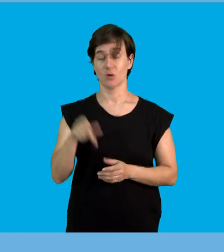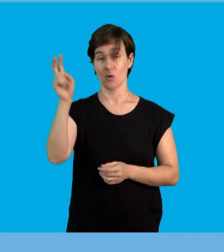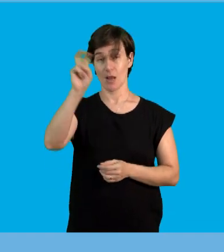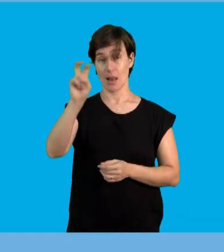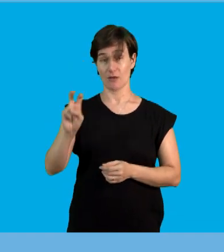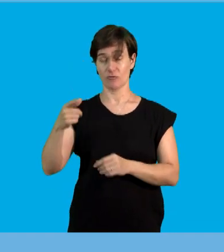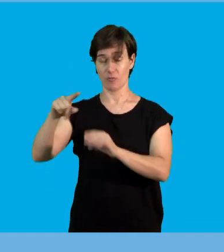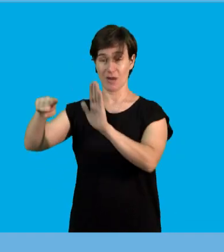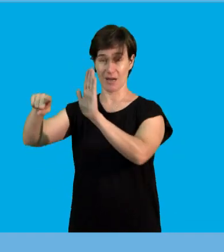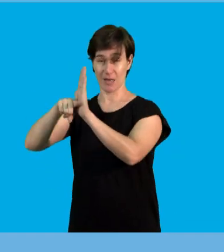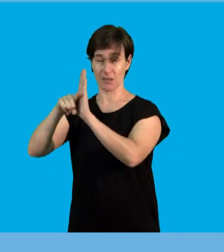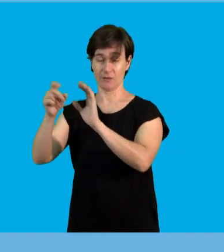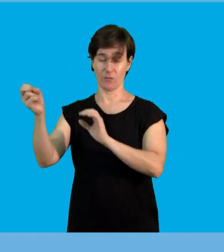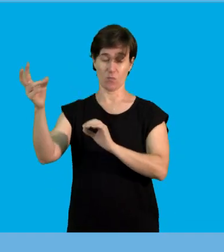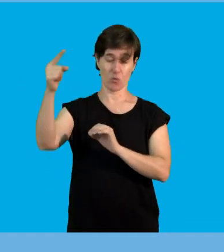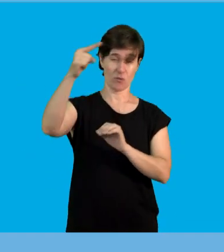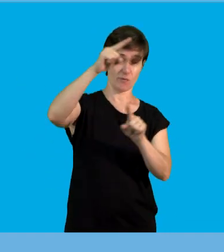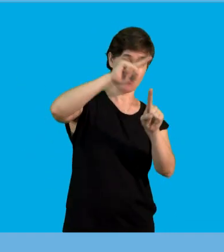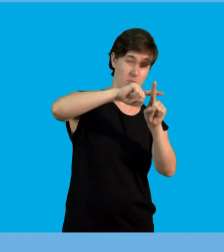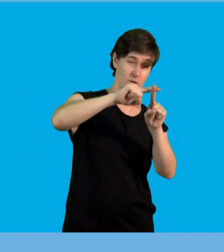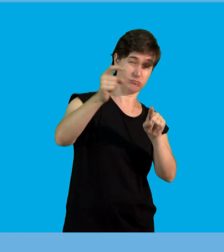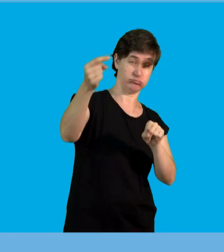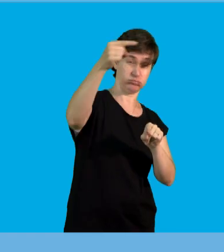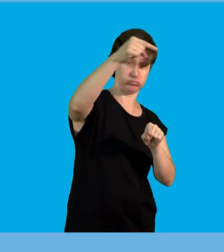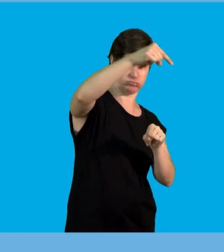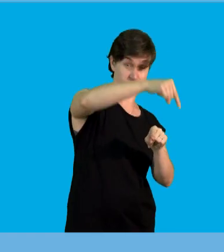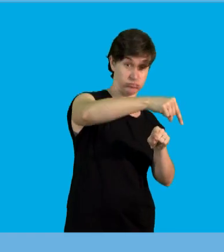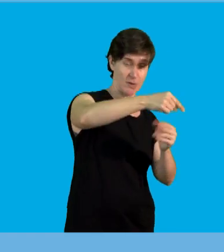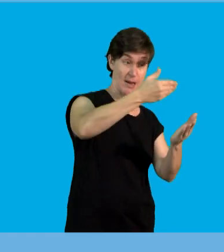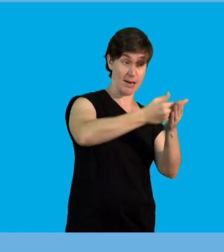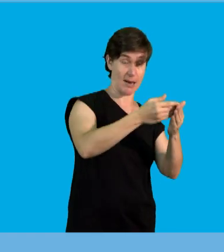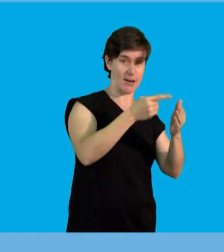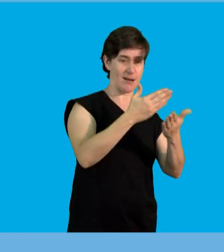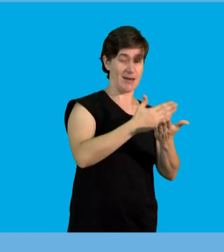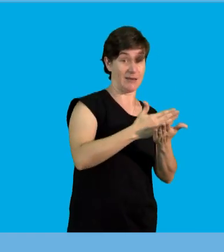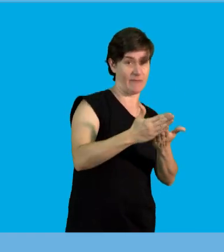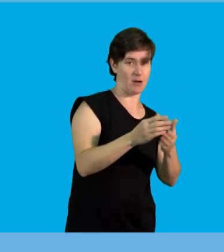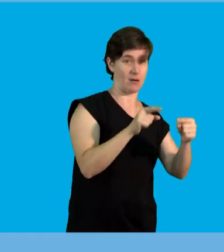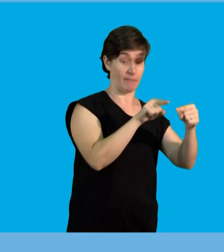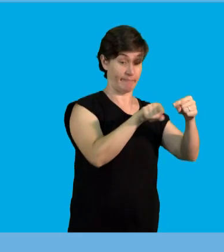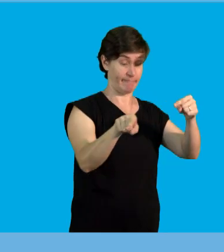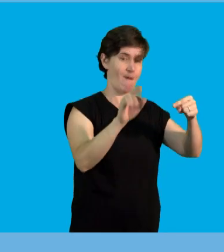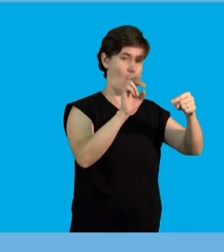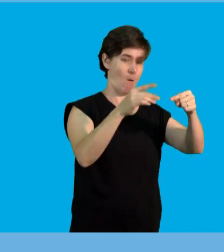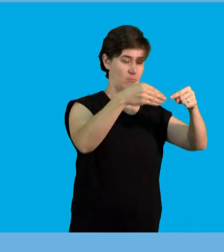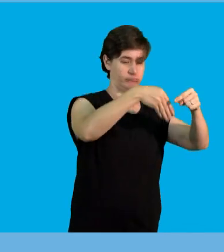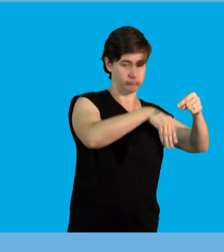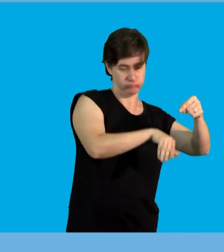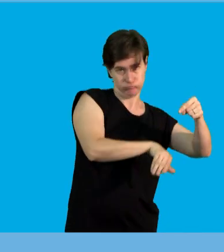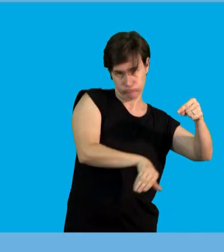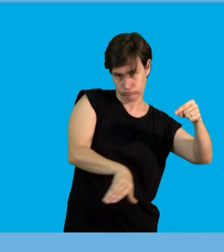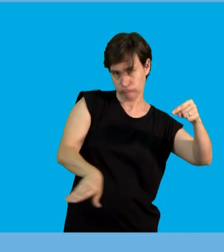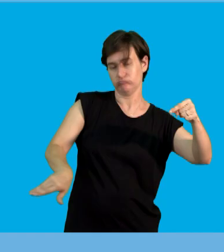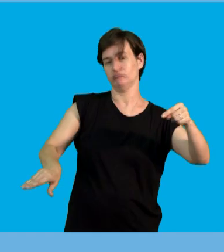Again, the current, as it is moving from the negative terminal to the positive terminal, once it gets to this point, it has to